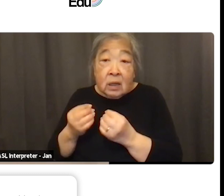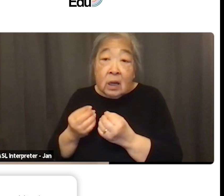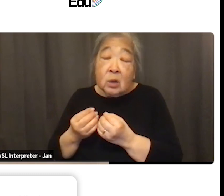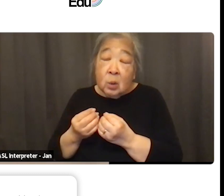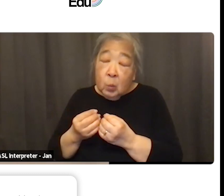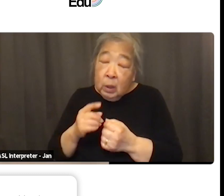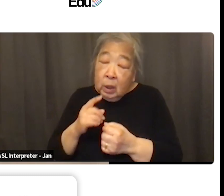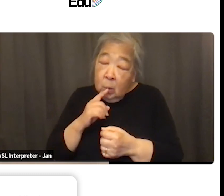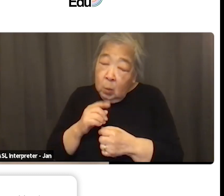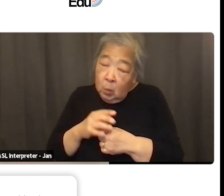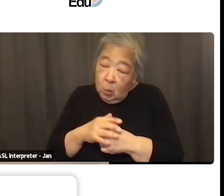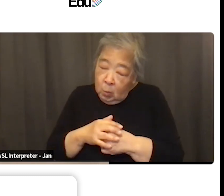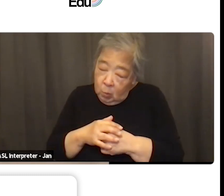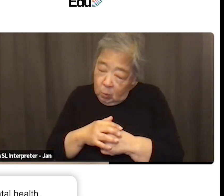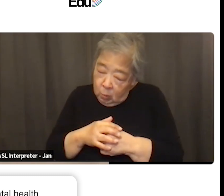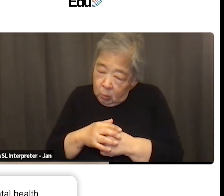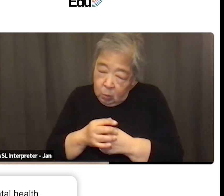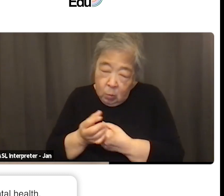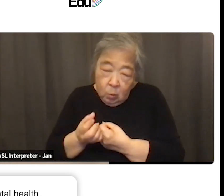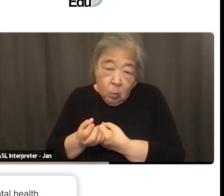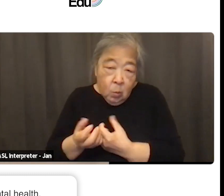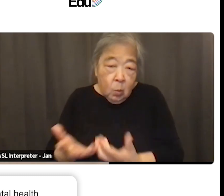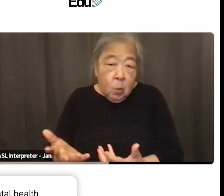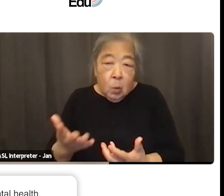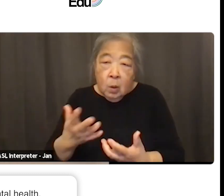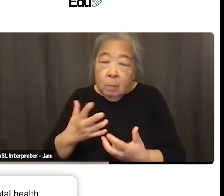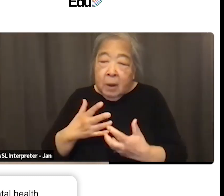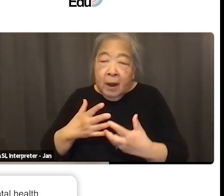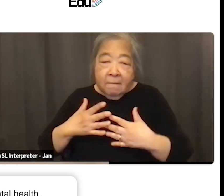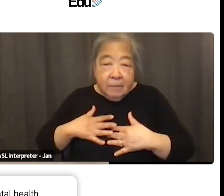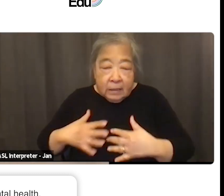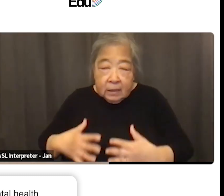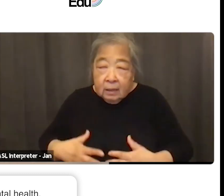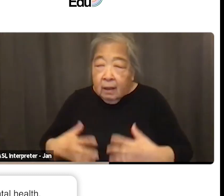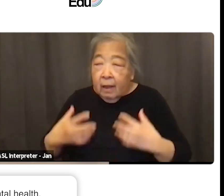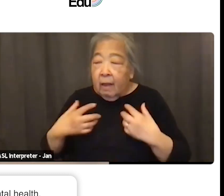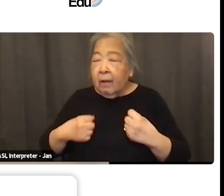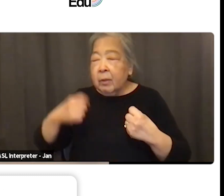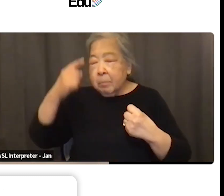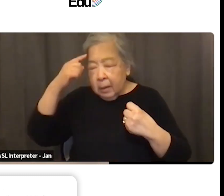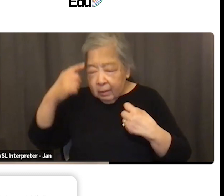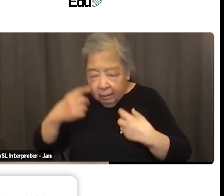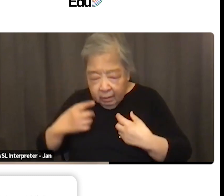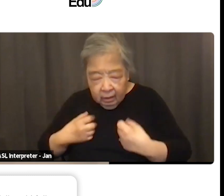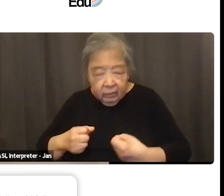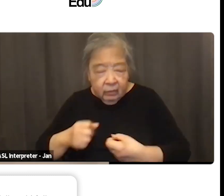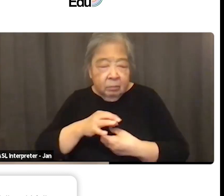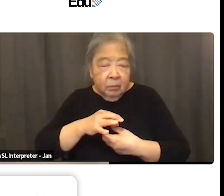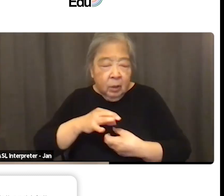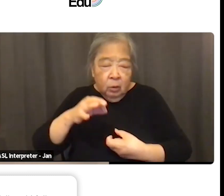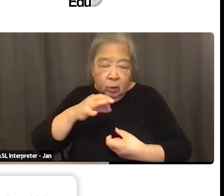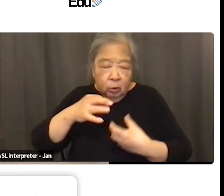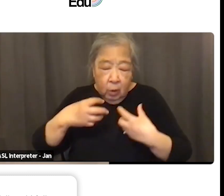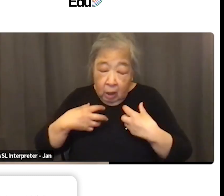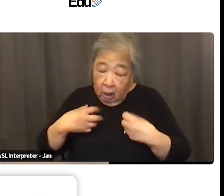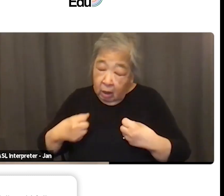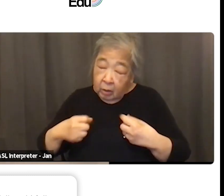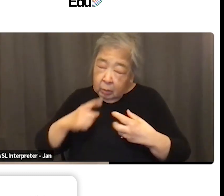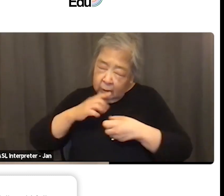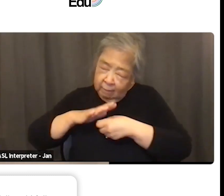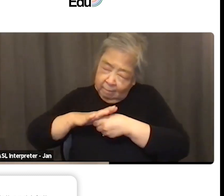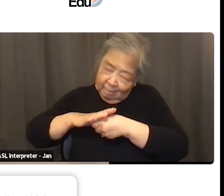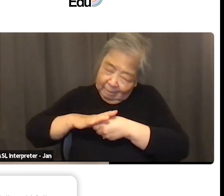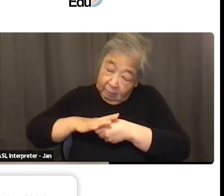my spiritual, physical, mental health, everything. And at times I fall,